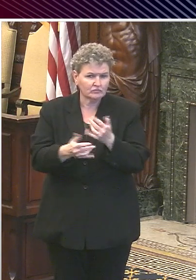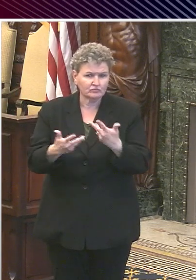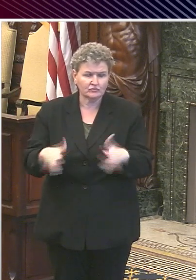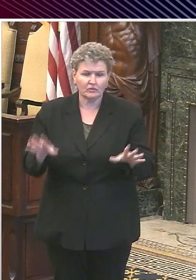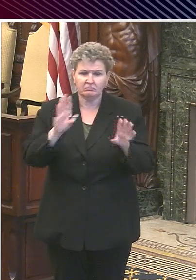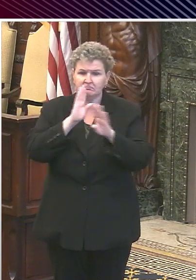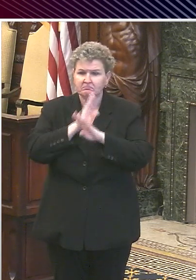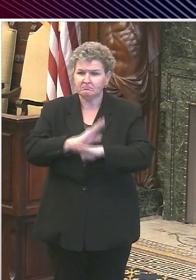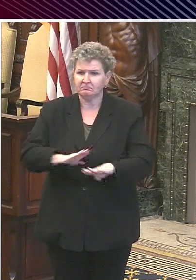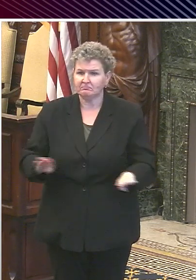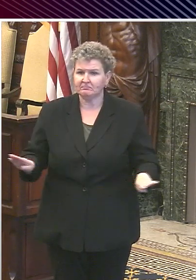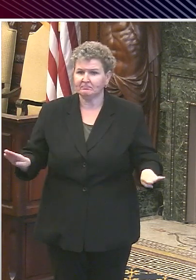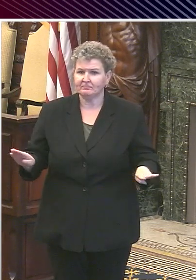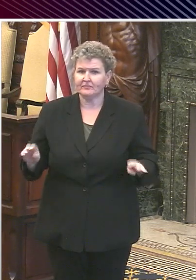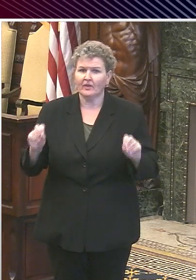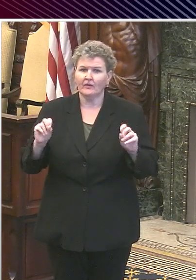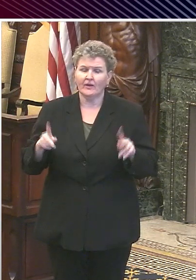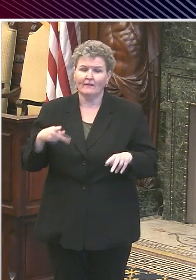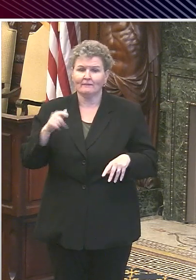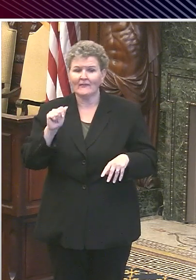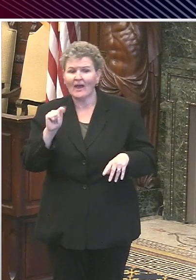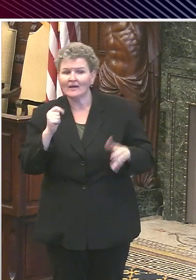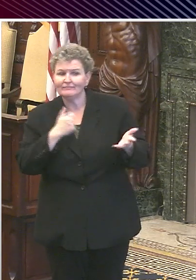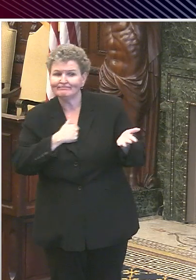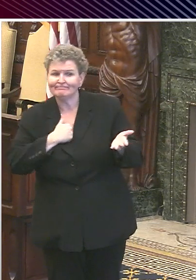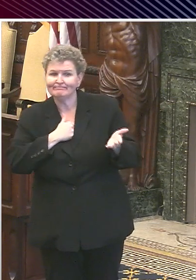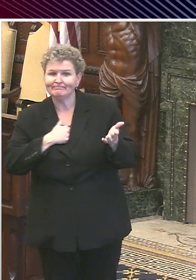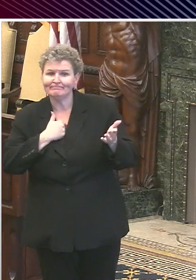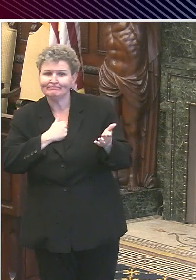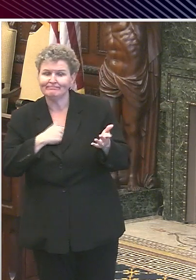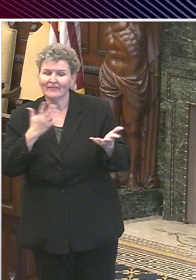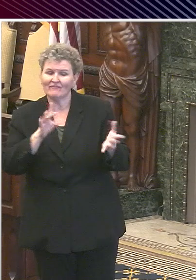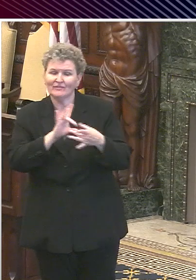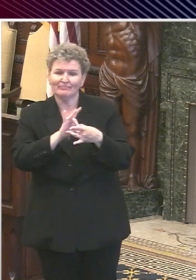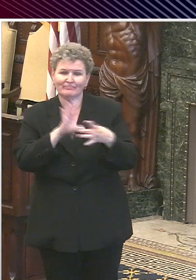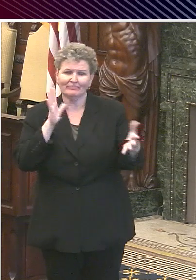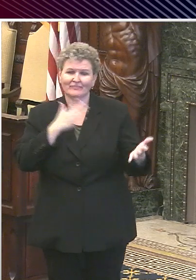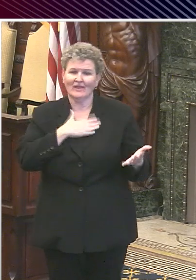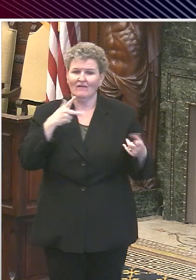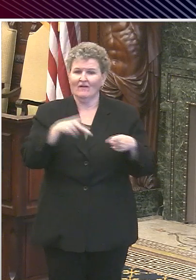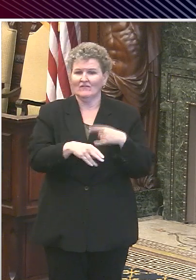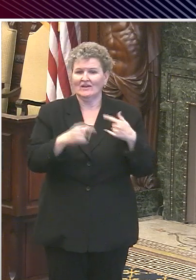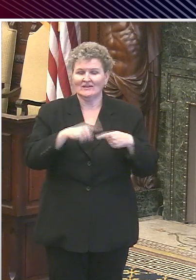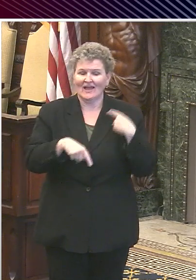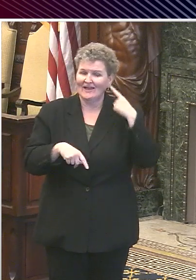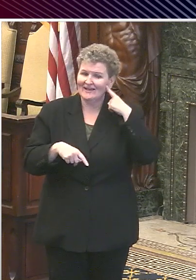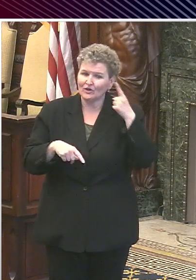All right, Pat, unfortunately, we're going to end the avail. I'm not hearing you